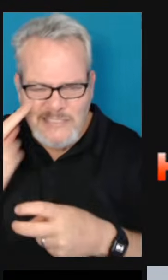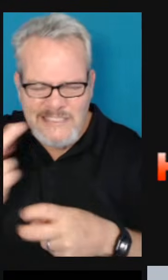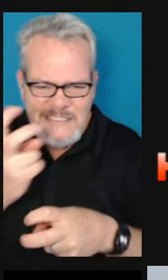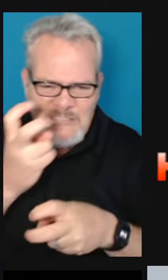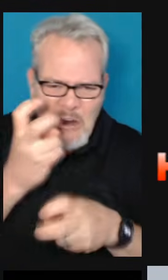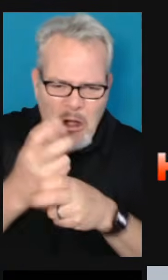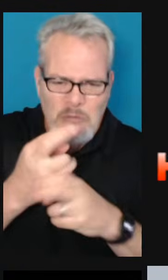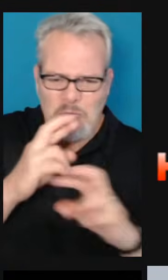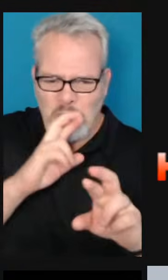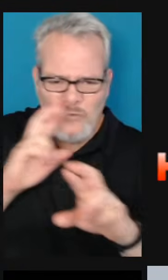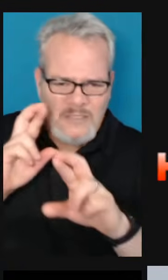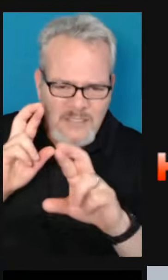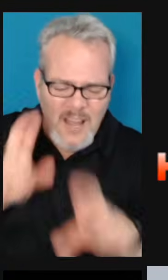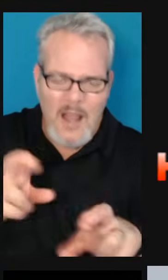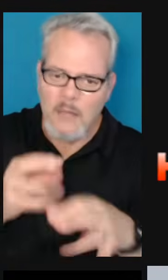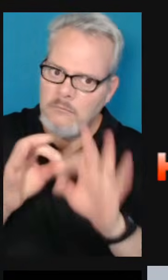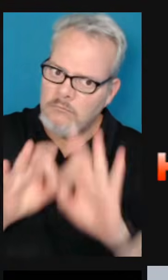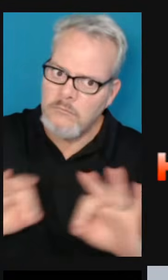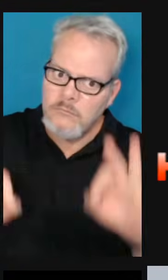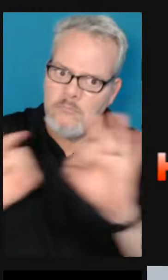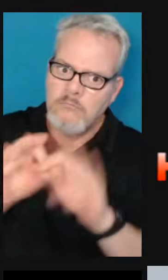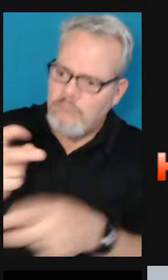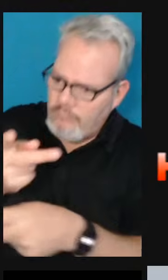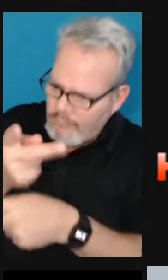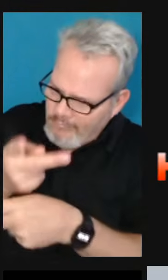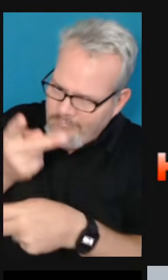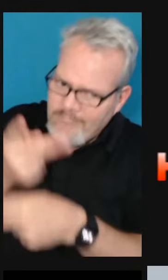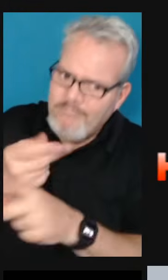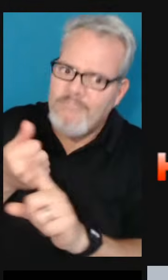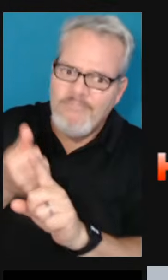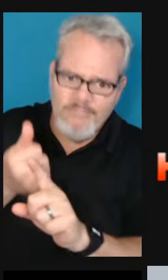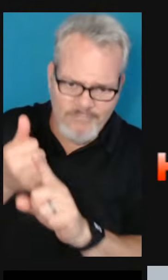somewhere to take extra cautions for sure.